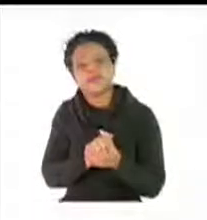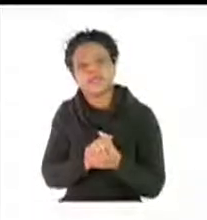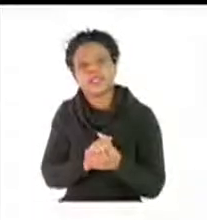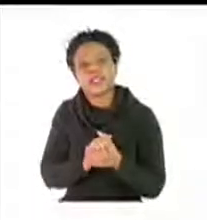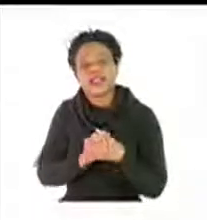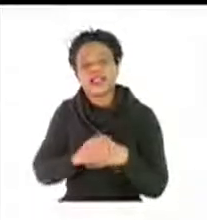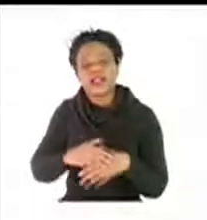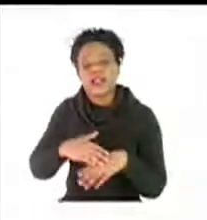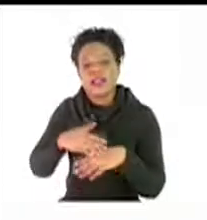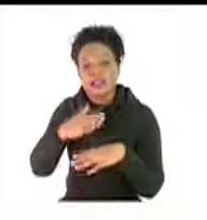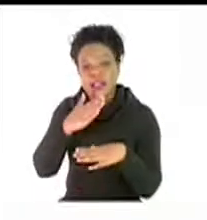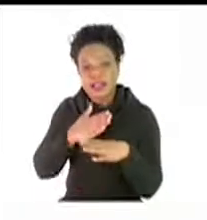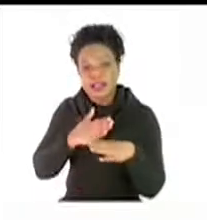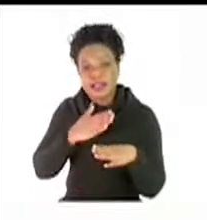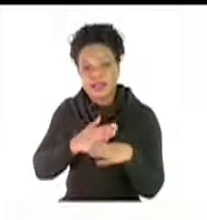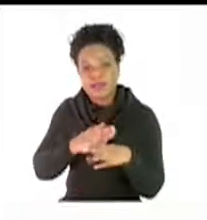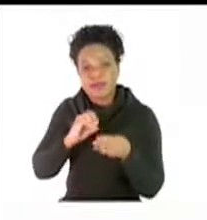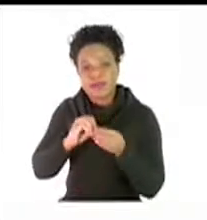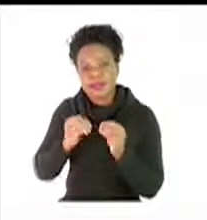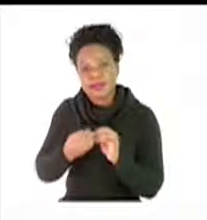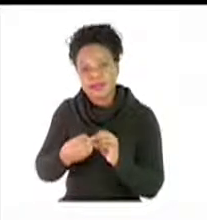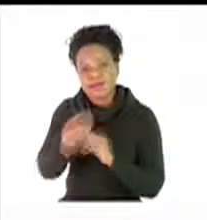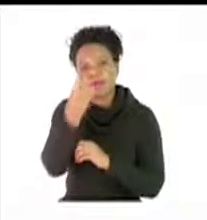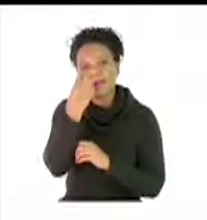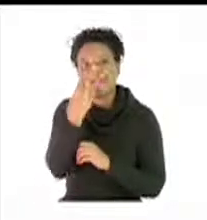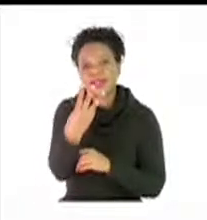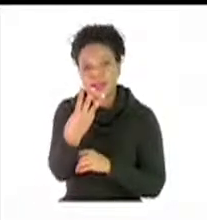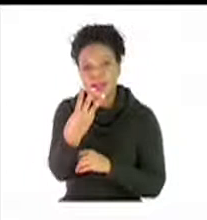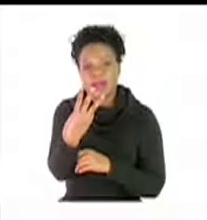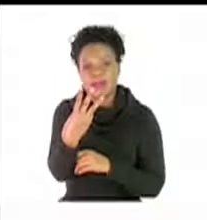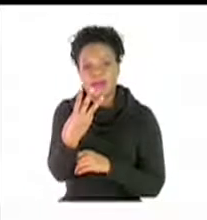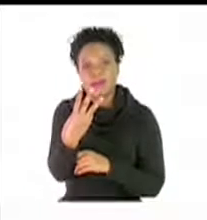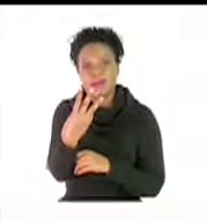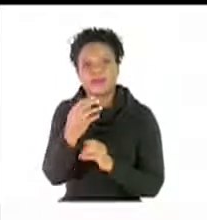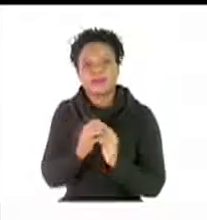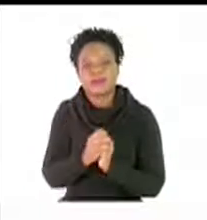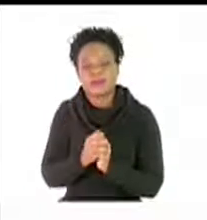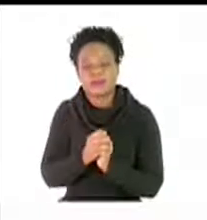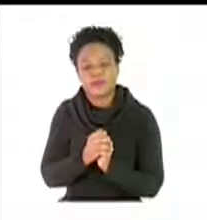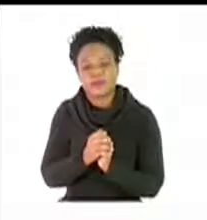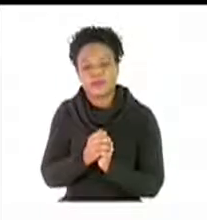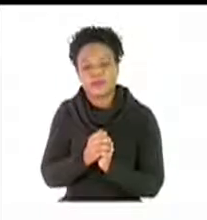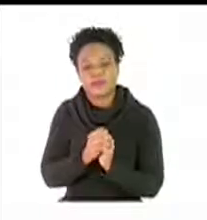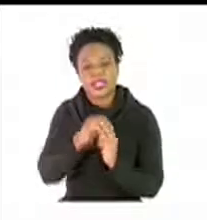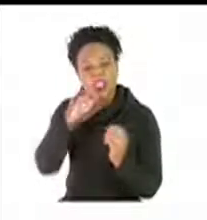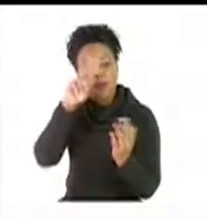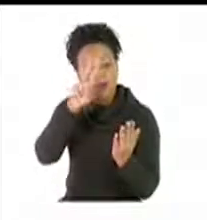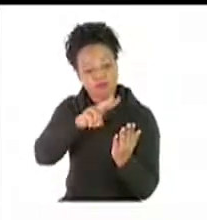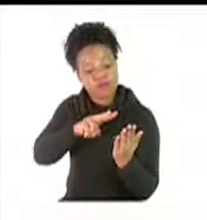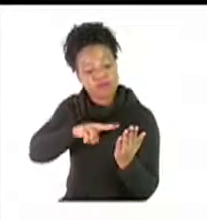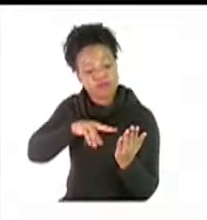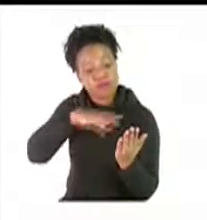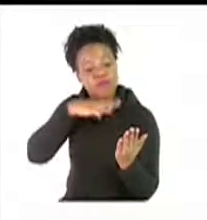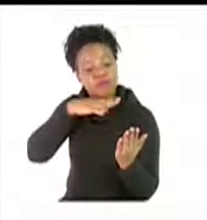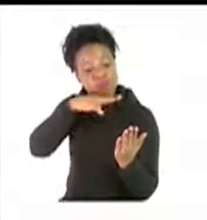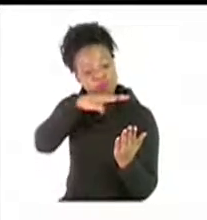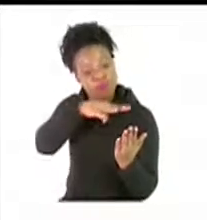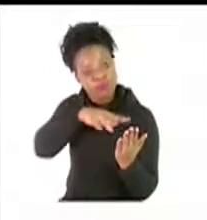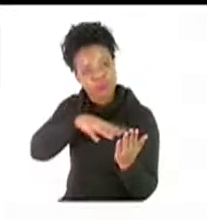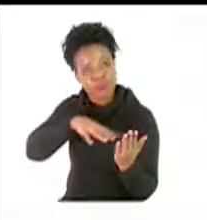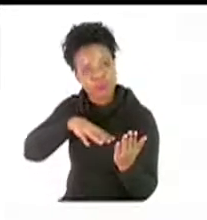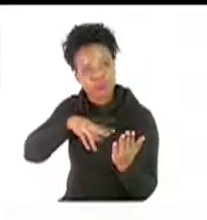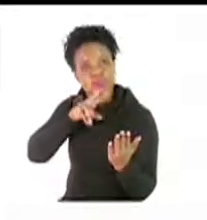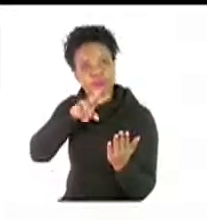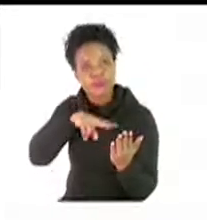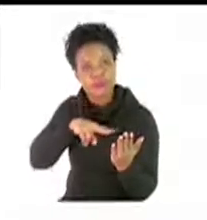5. Activity three, it says, read this passage. And obviously, at